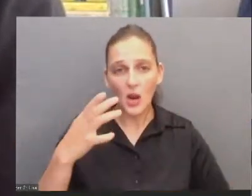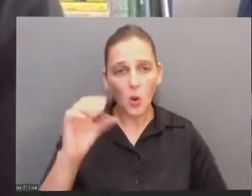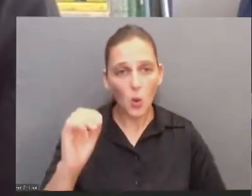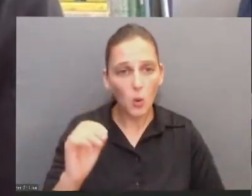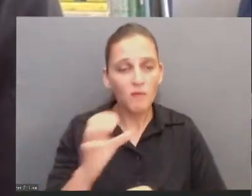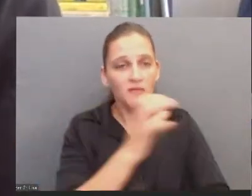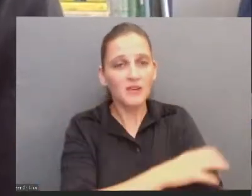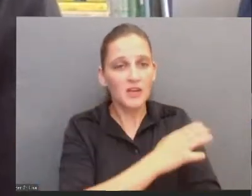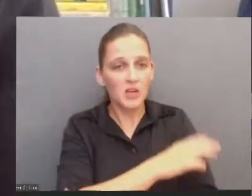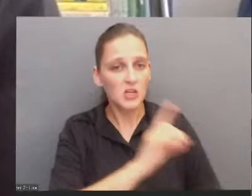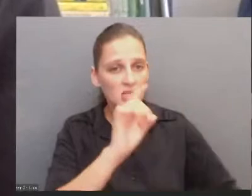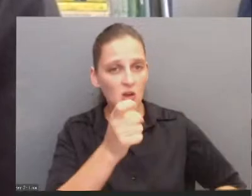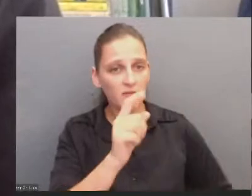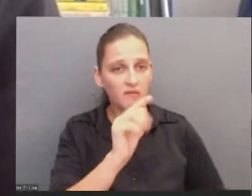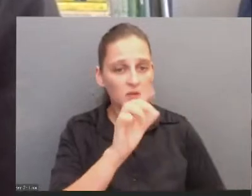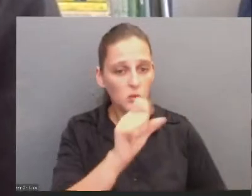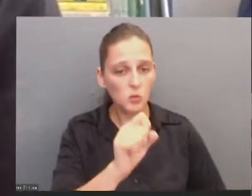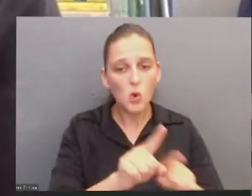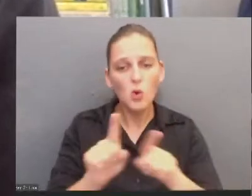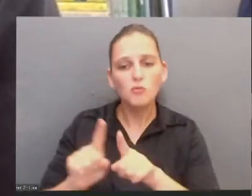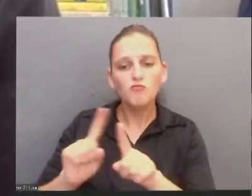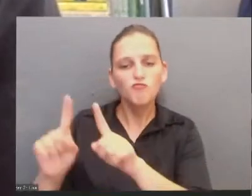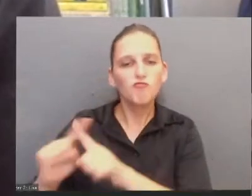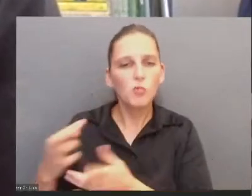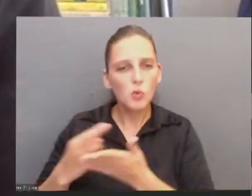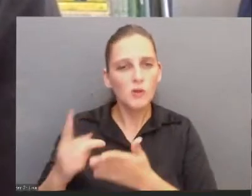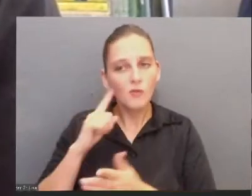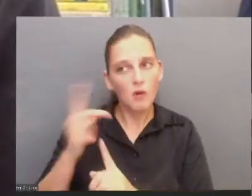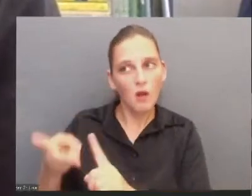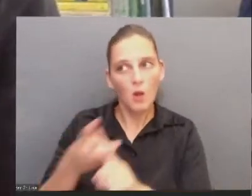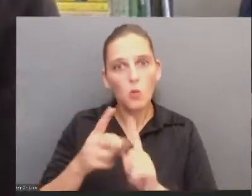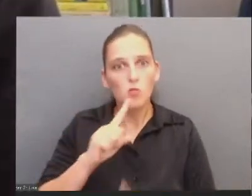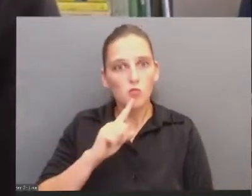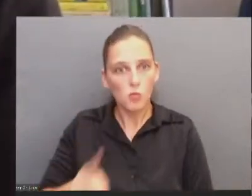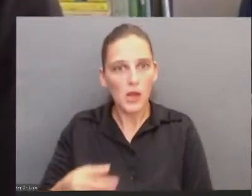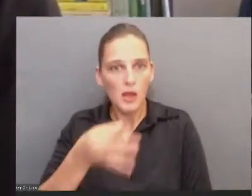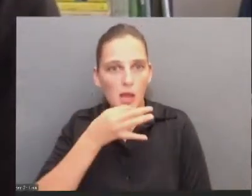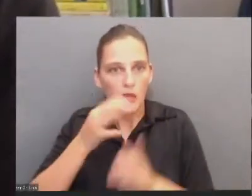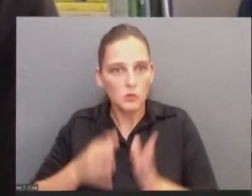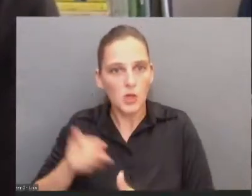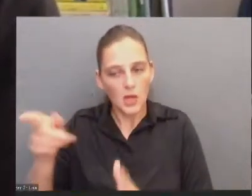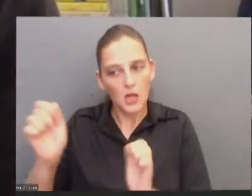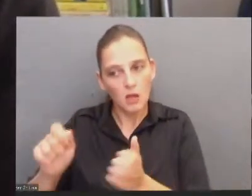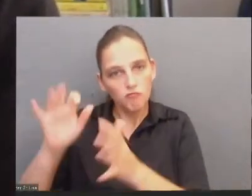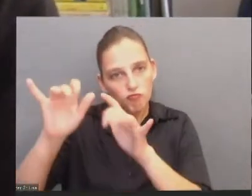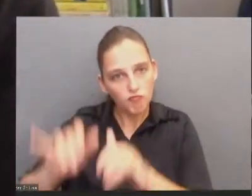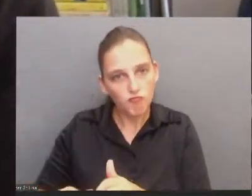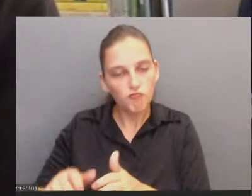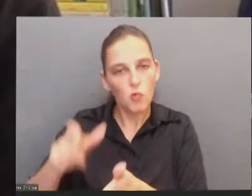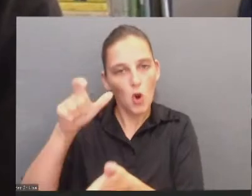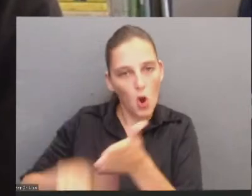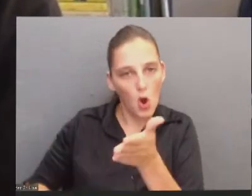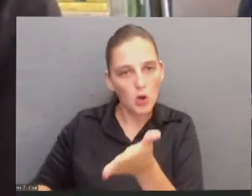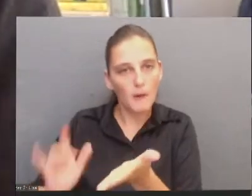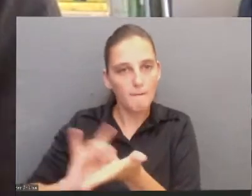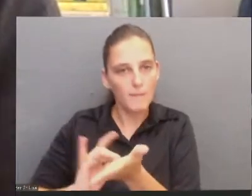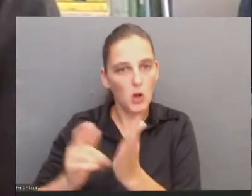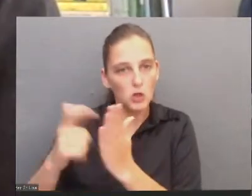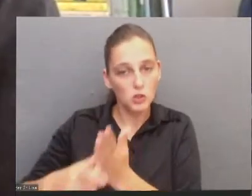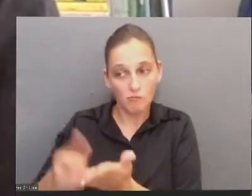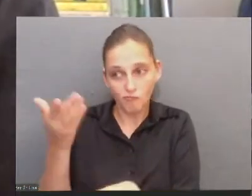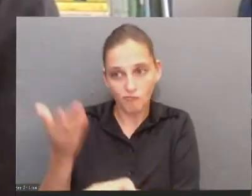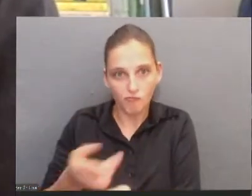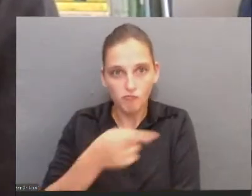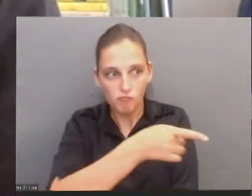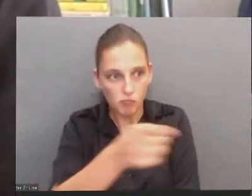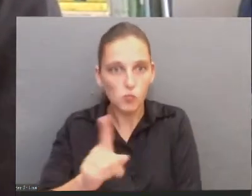to get real experts to publish articles in medical journals that give the message that these are real diseases and that it is malpractice to